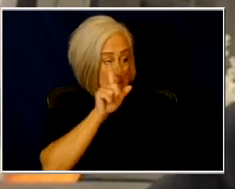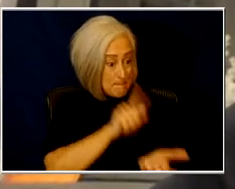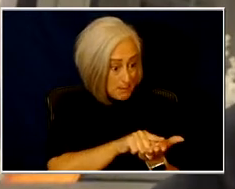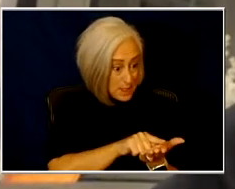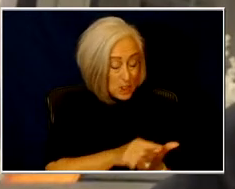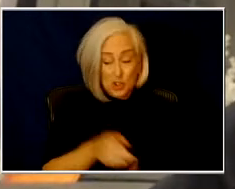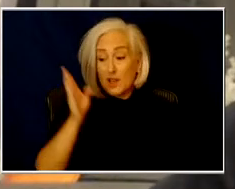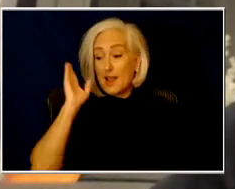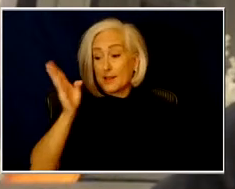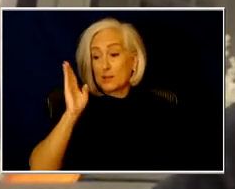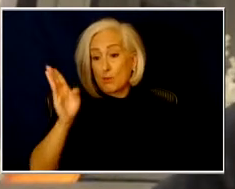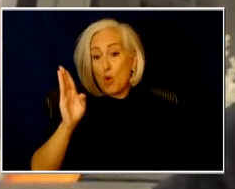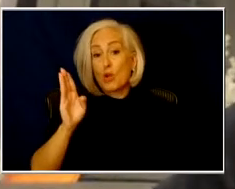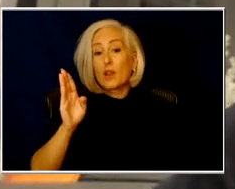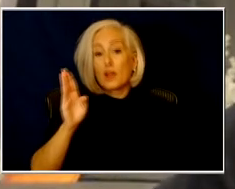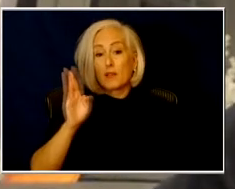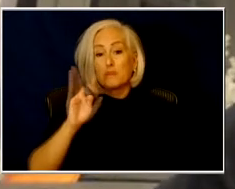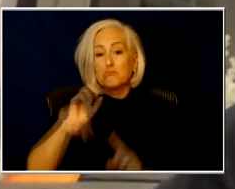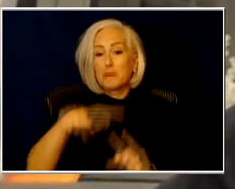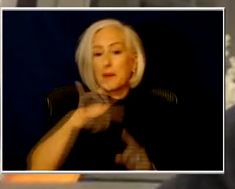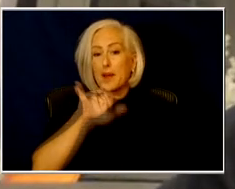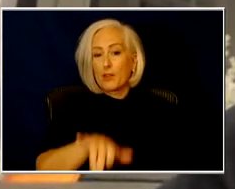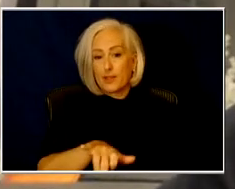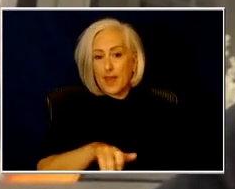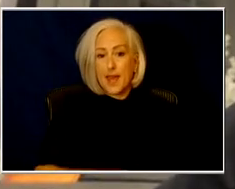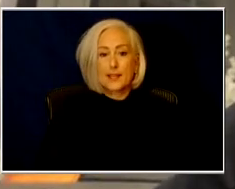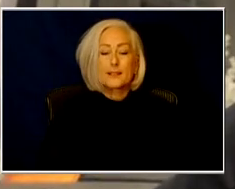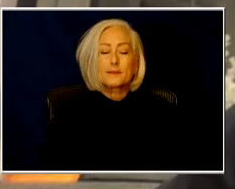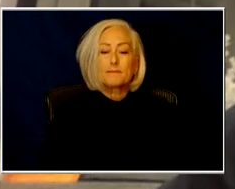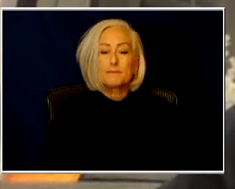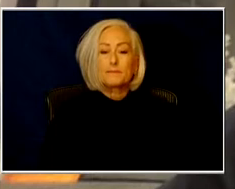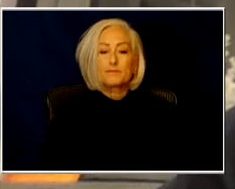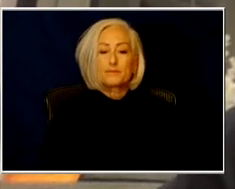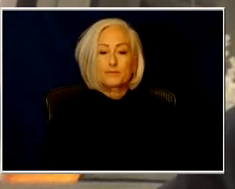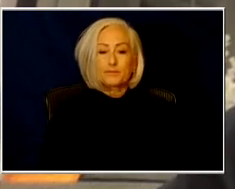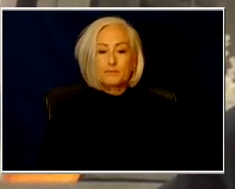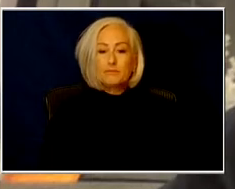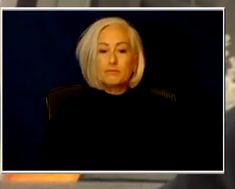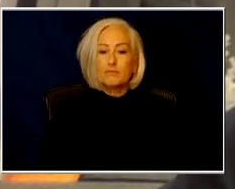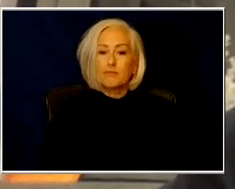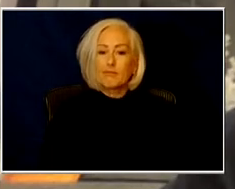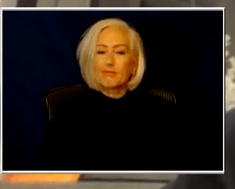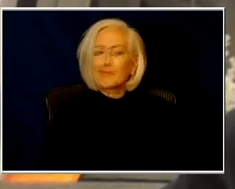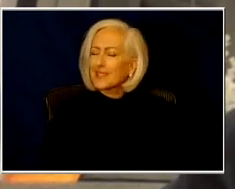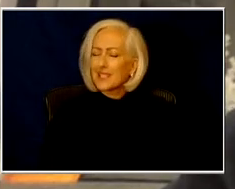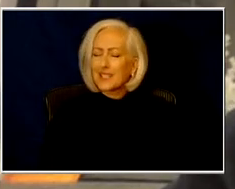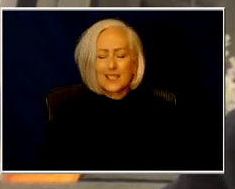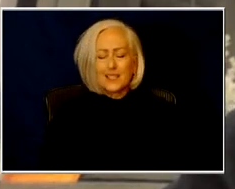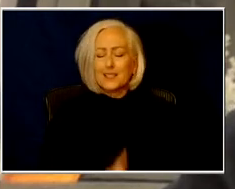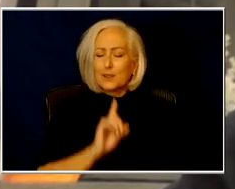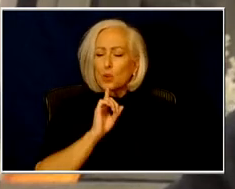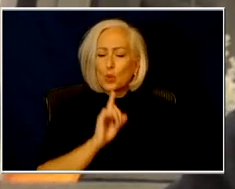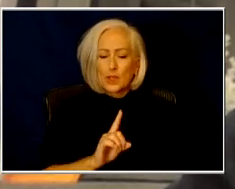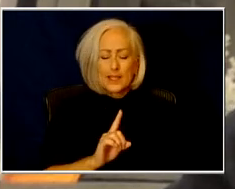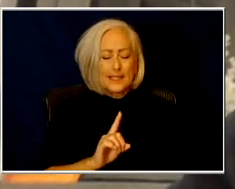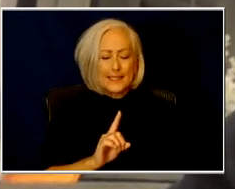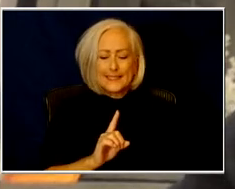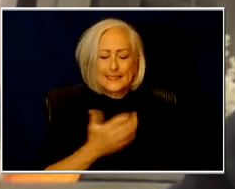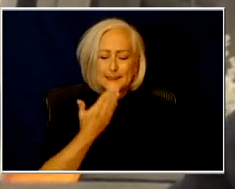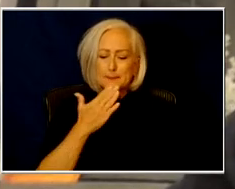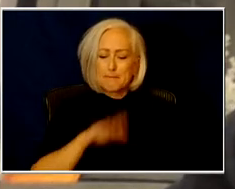publicly on I think this portends very bad things for America